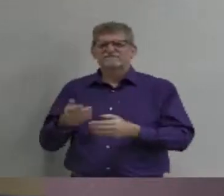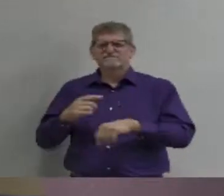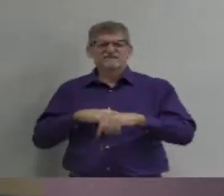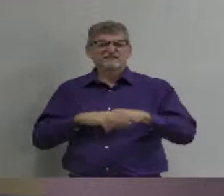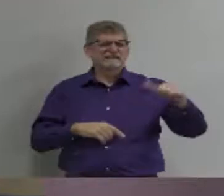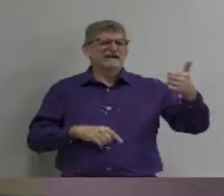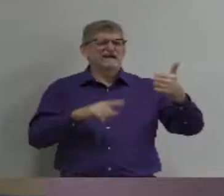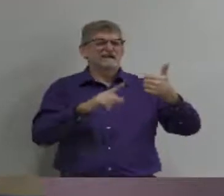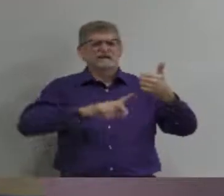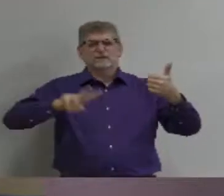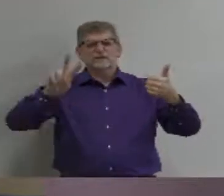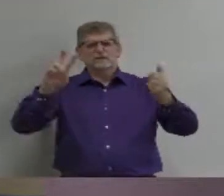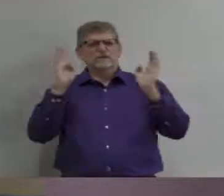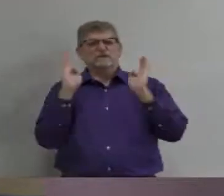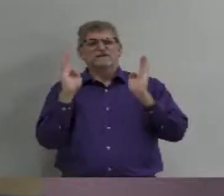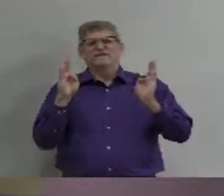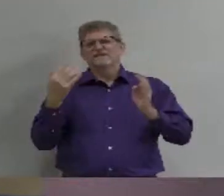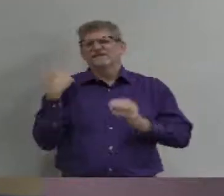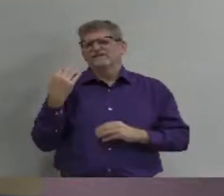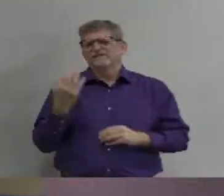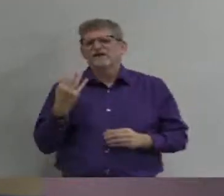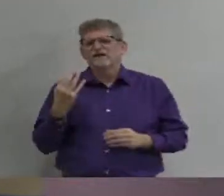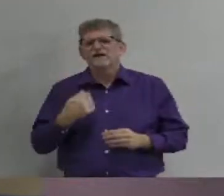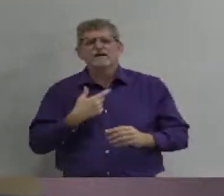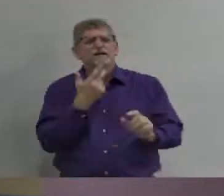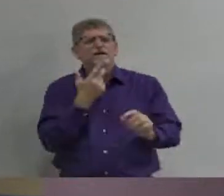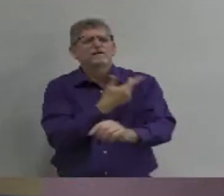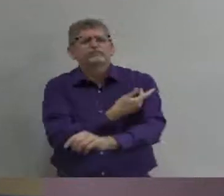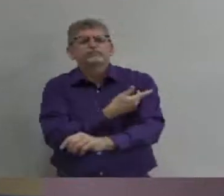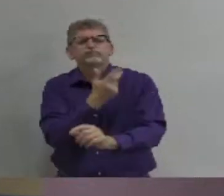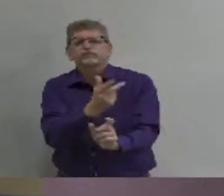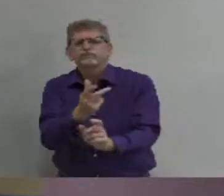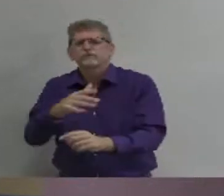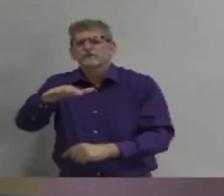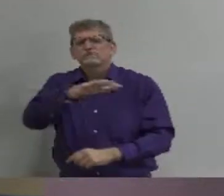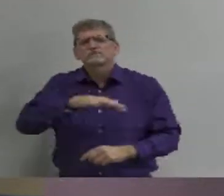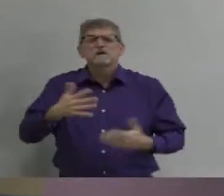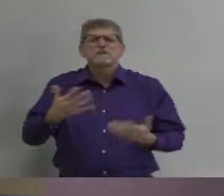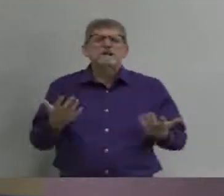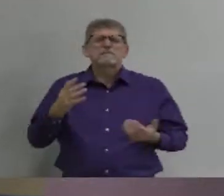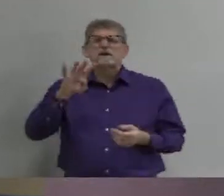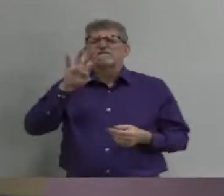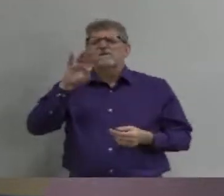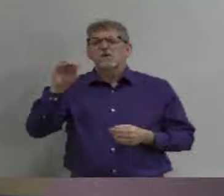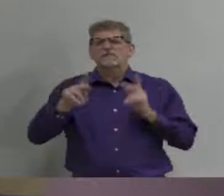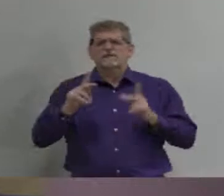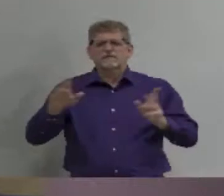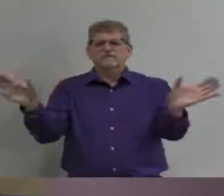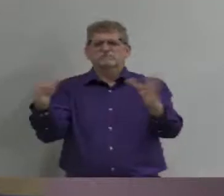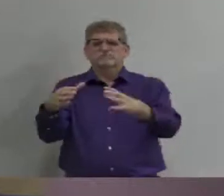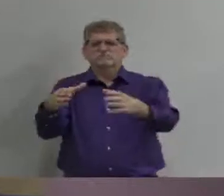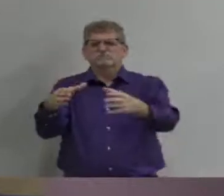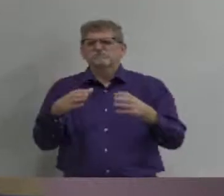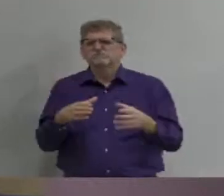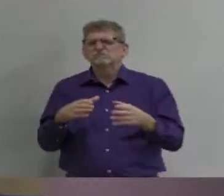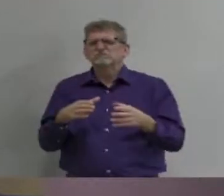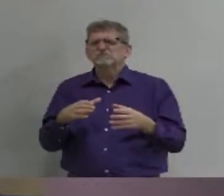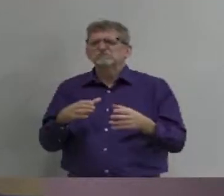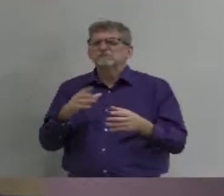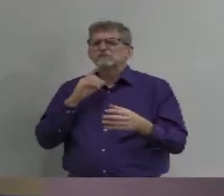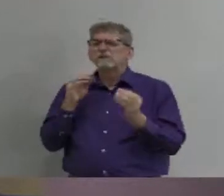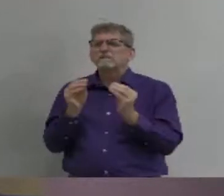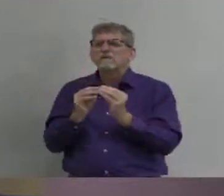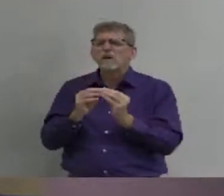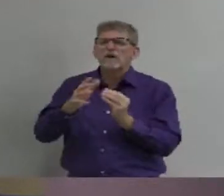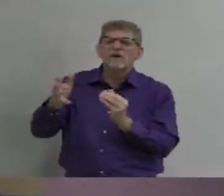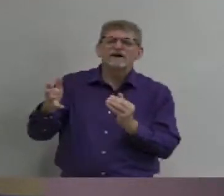we did around 40 people. It takes a lot longer than just administering the vaccine because